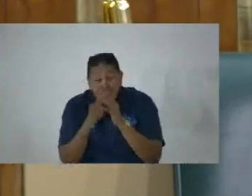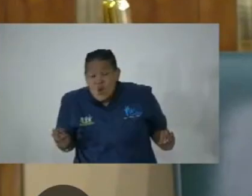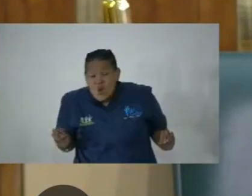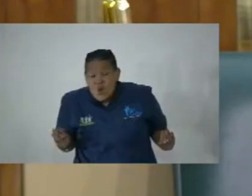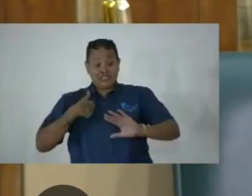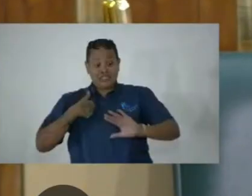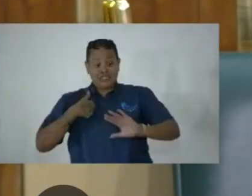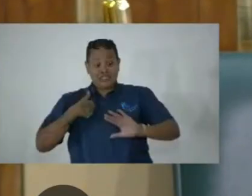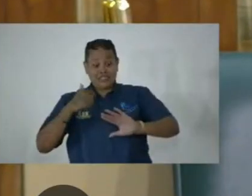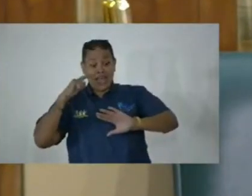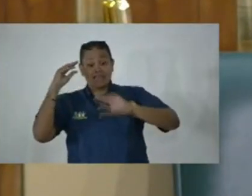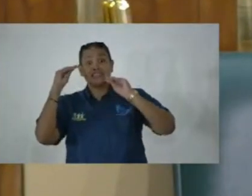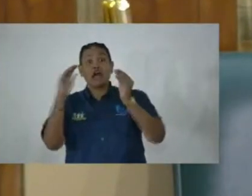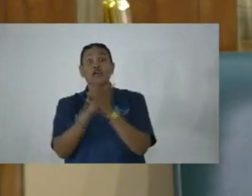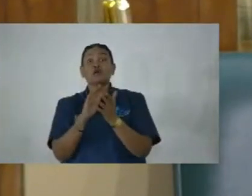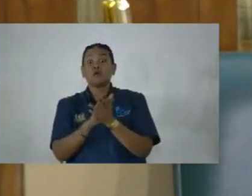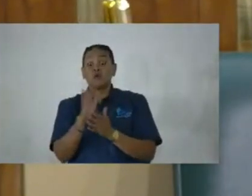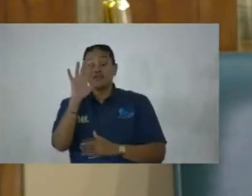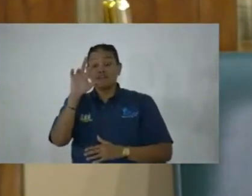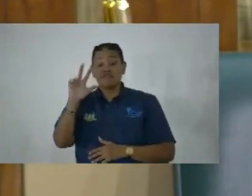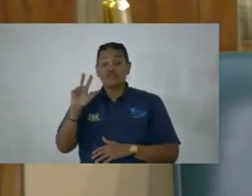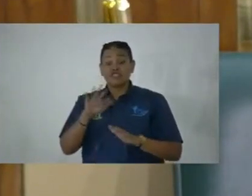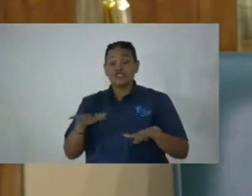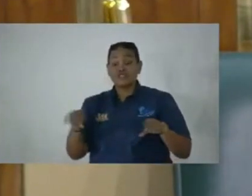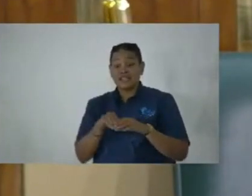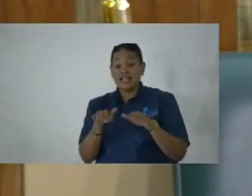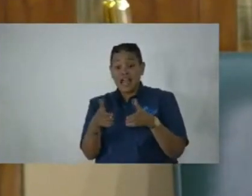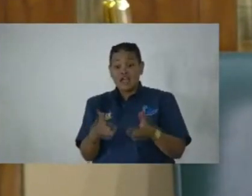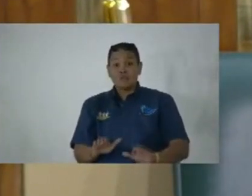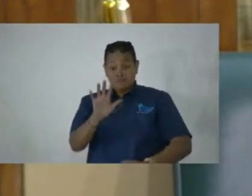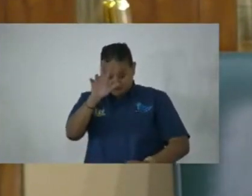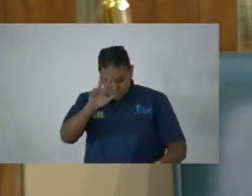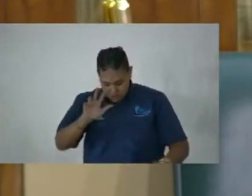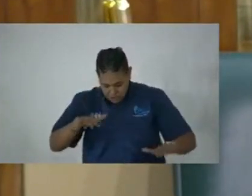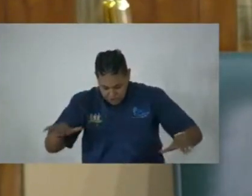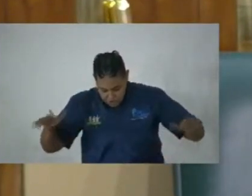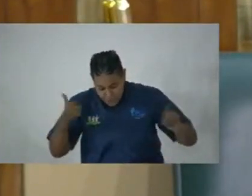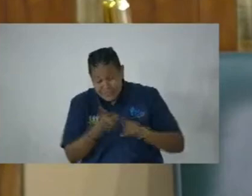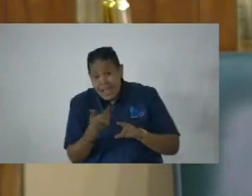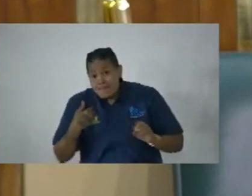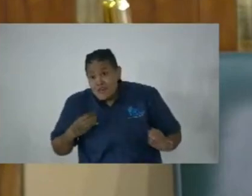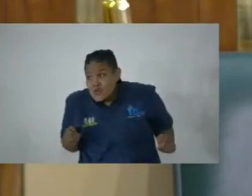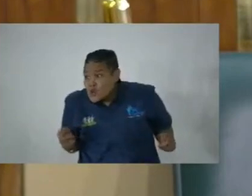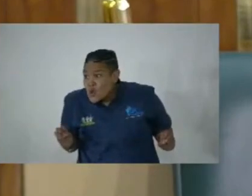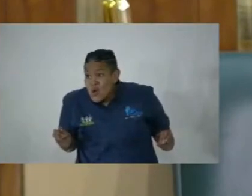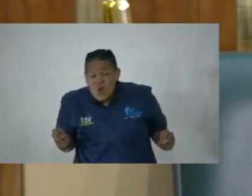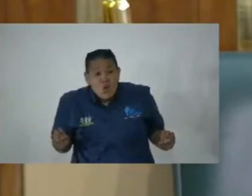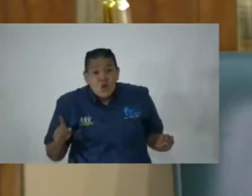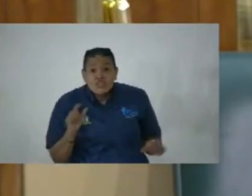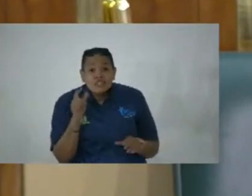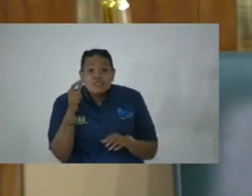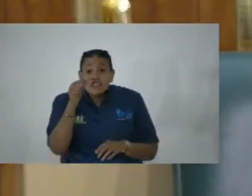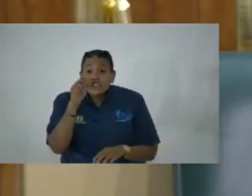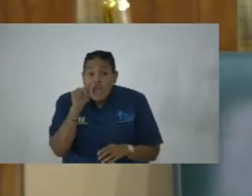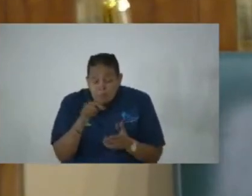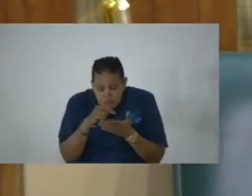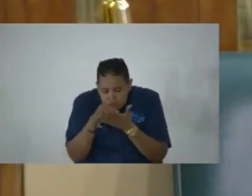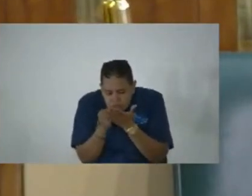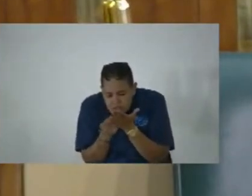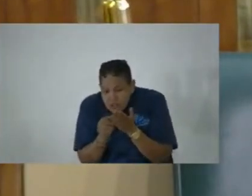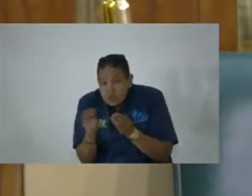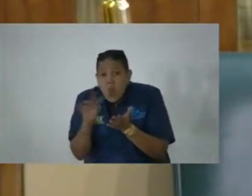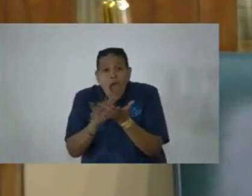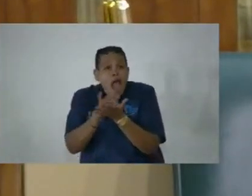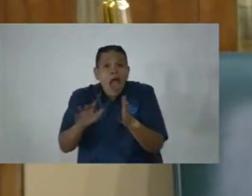right? Wow. 53 children in the class. They had no geometry set. They had no